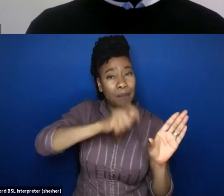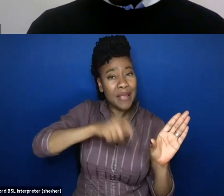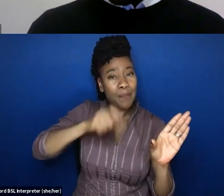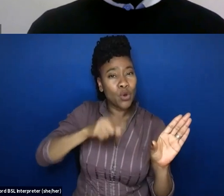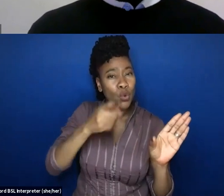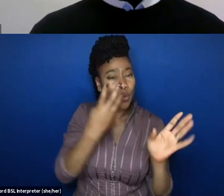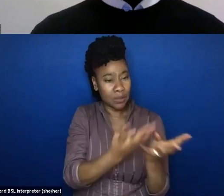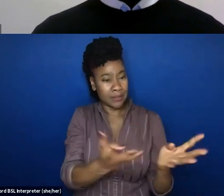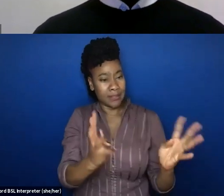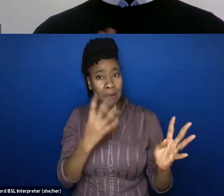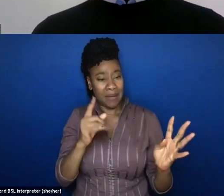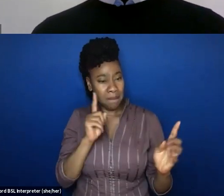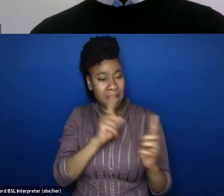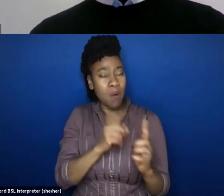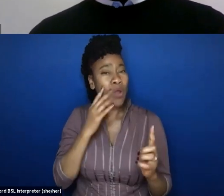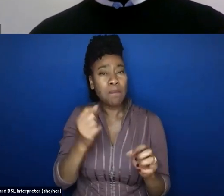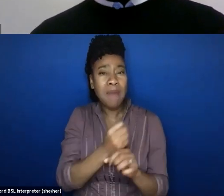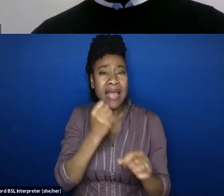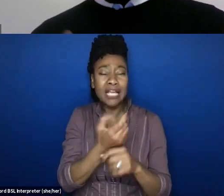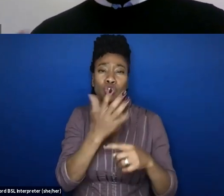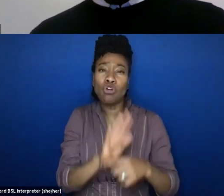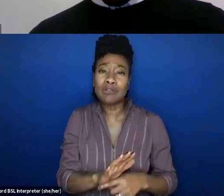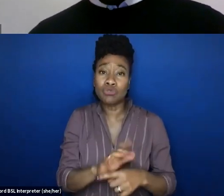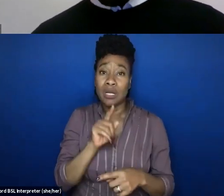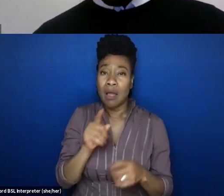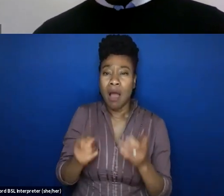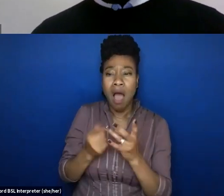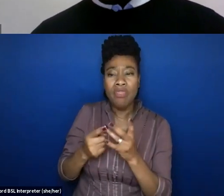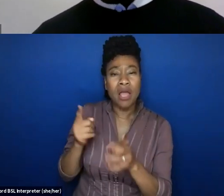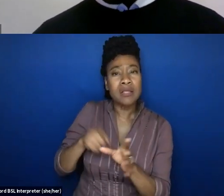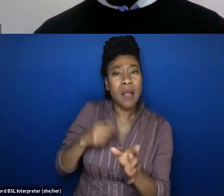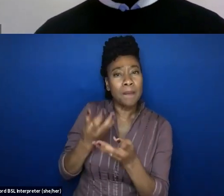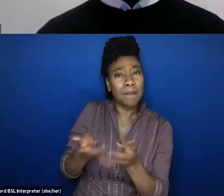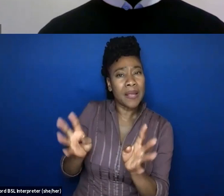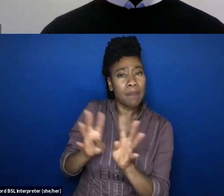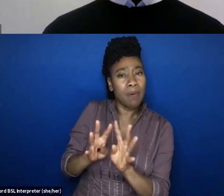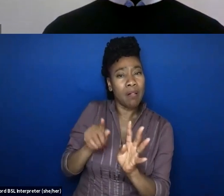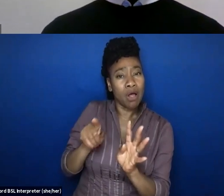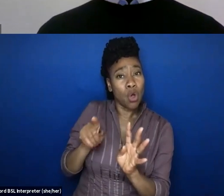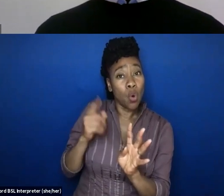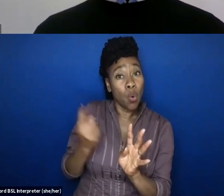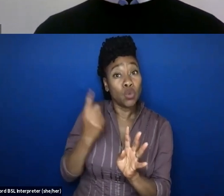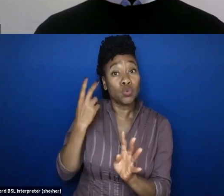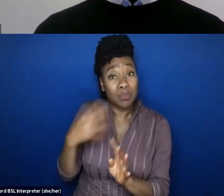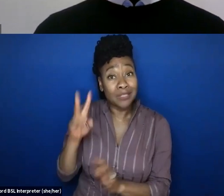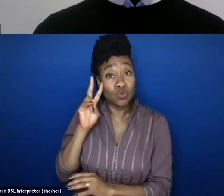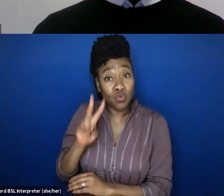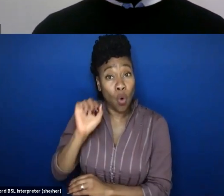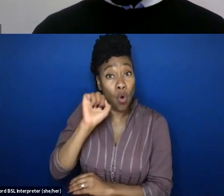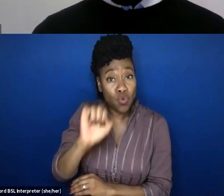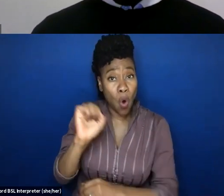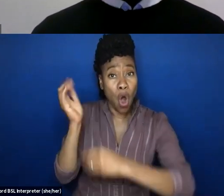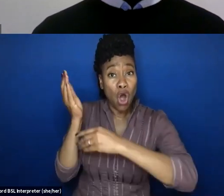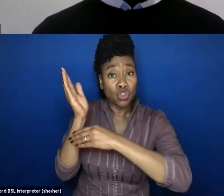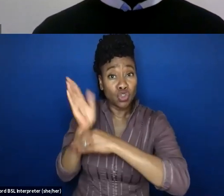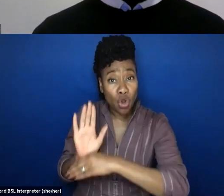in the course of making the documentary and the young people who for whom the documentary was shown. I think there's something interesting